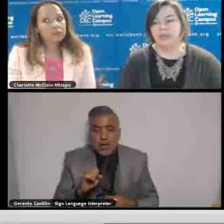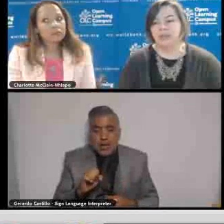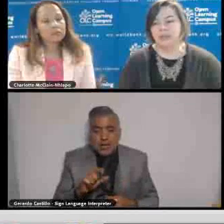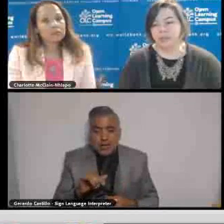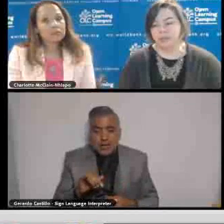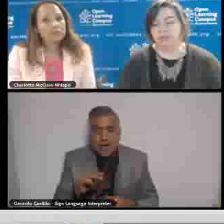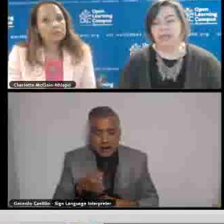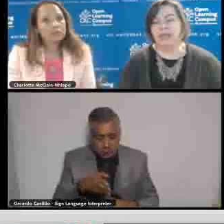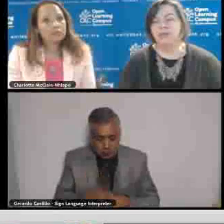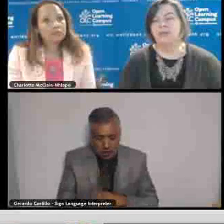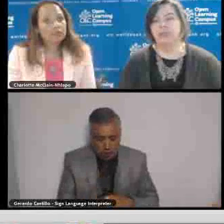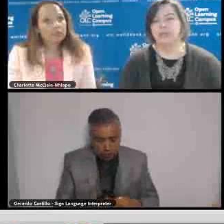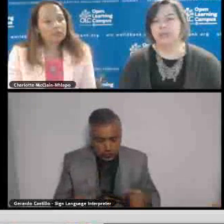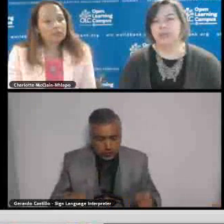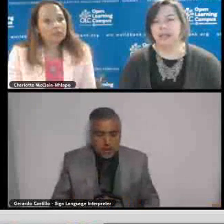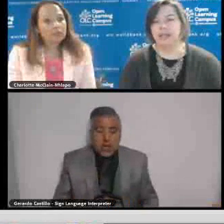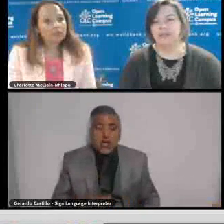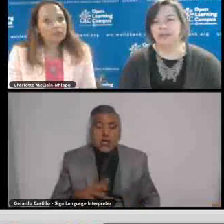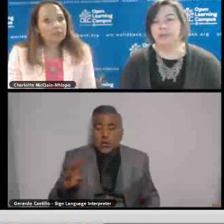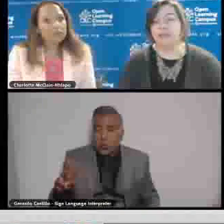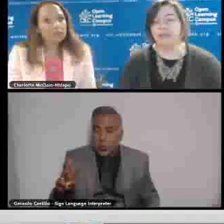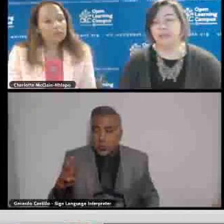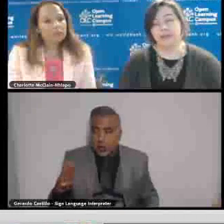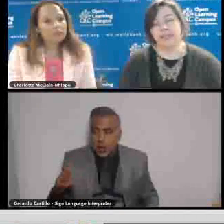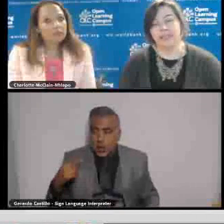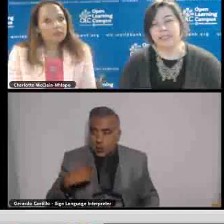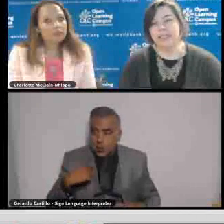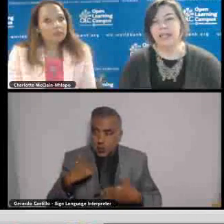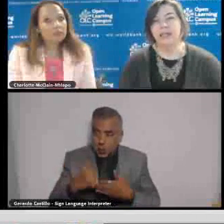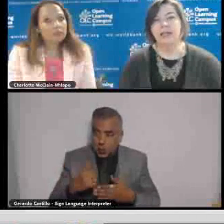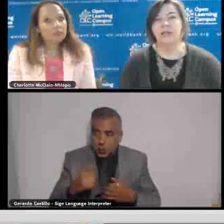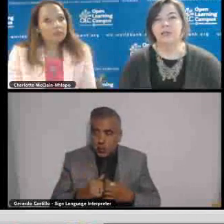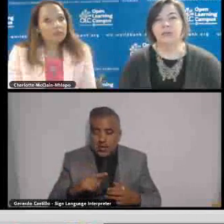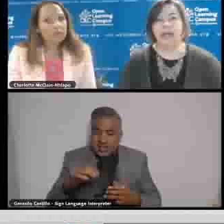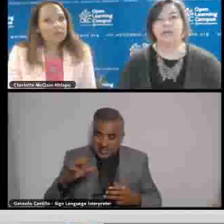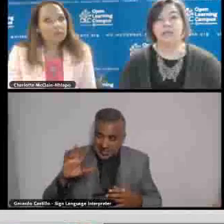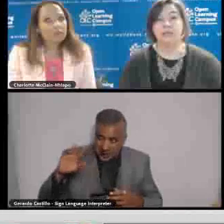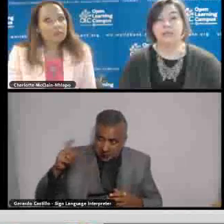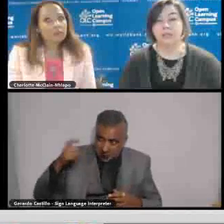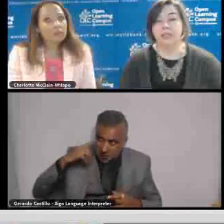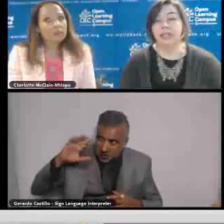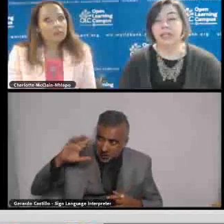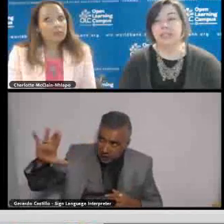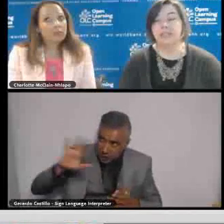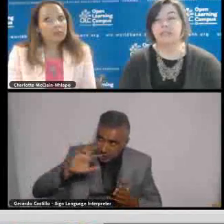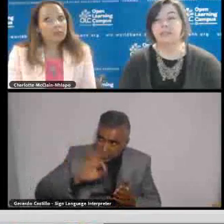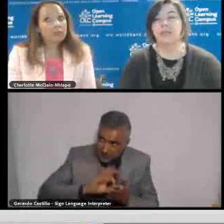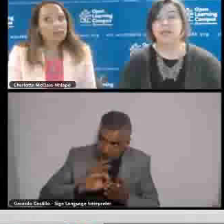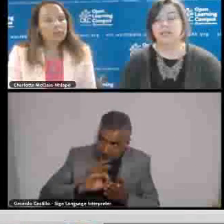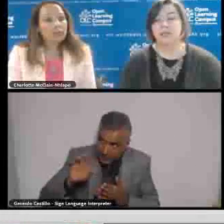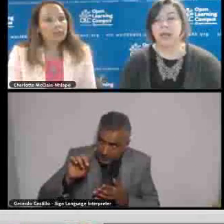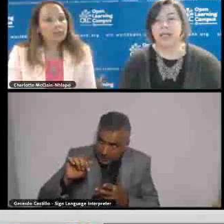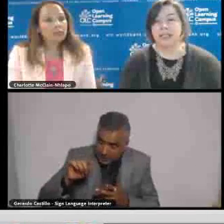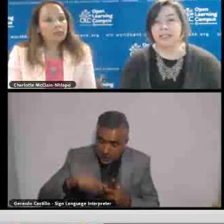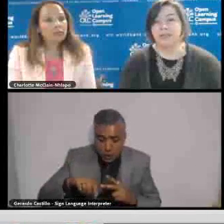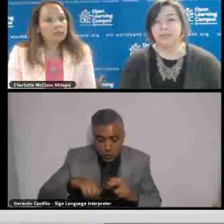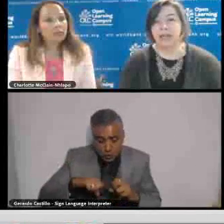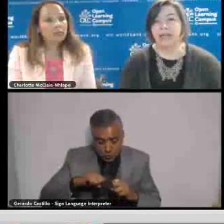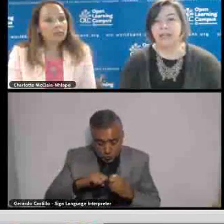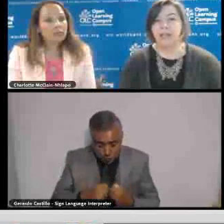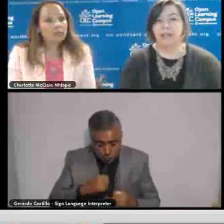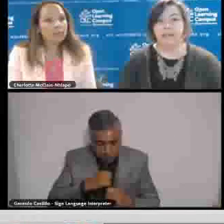In the World Bank, we're working with a lot of governments through census data and what have you, through social protection systems to identify,